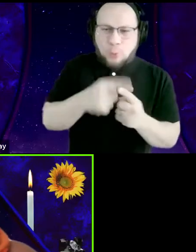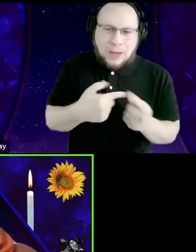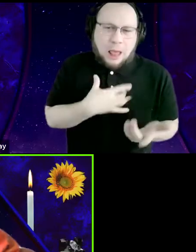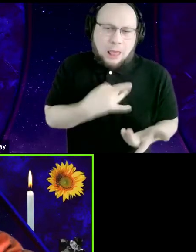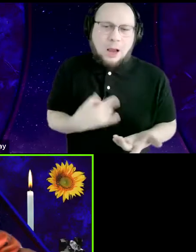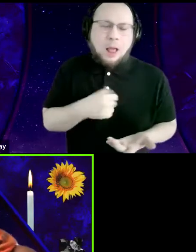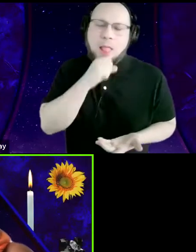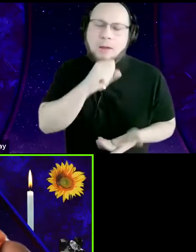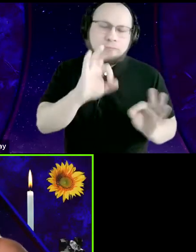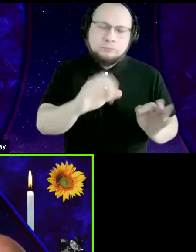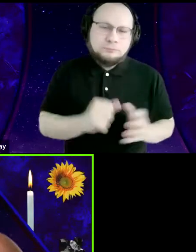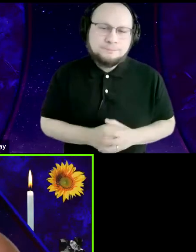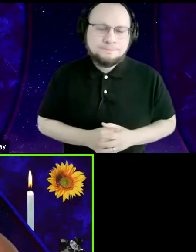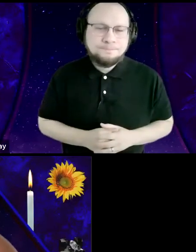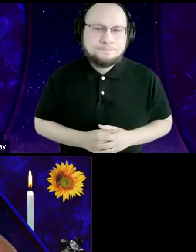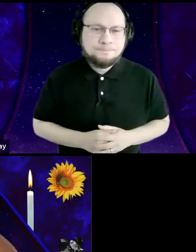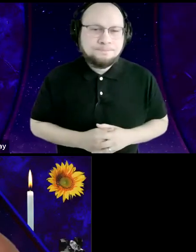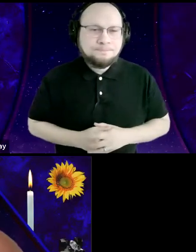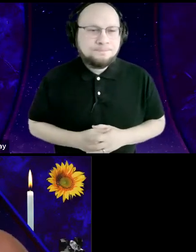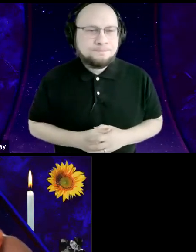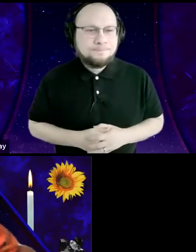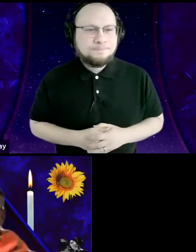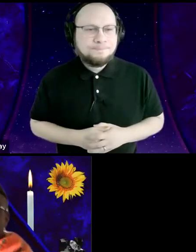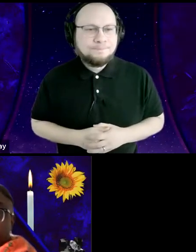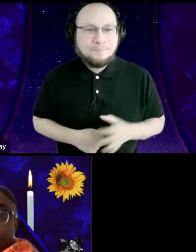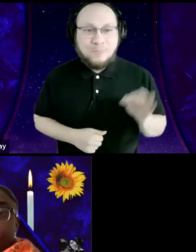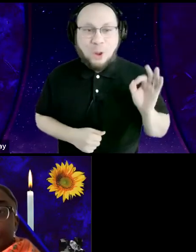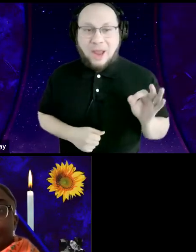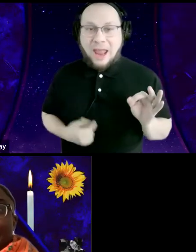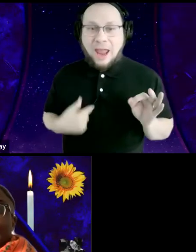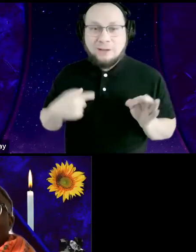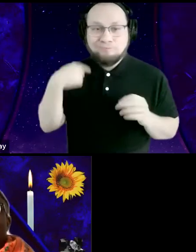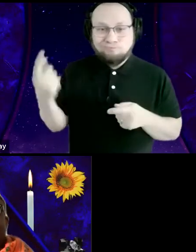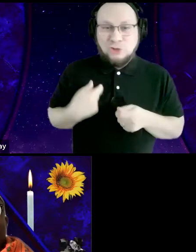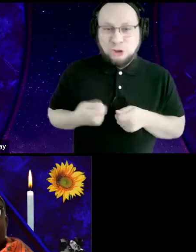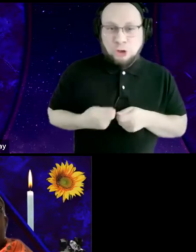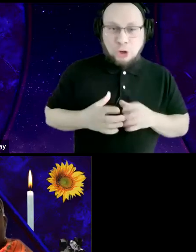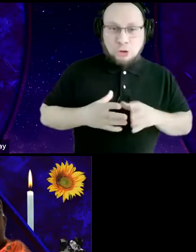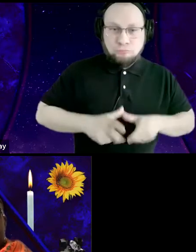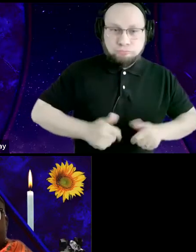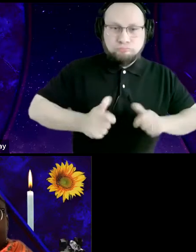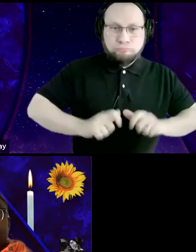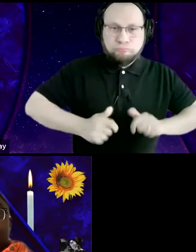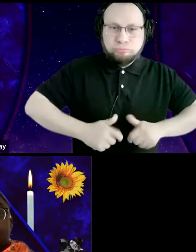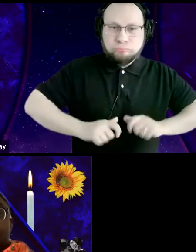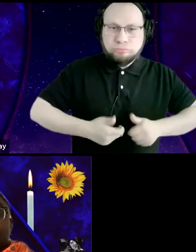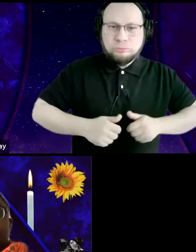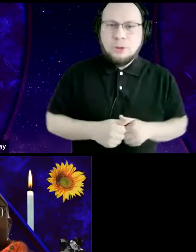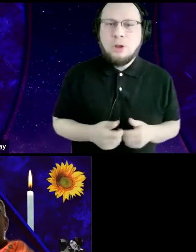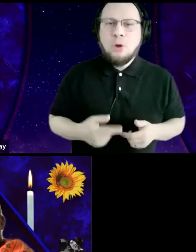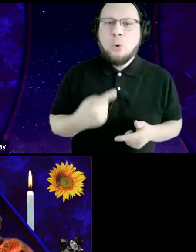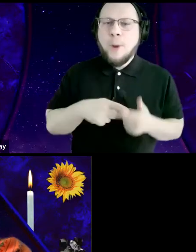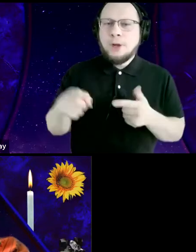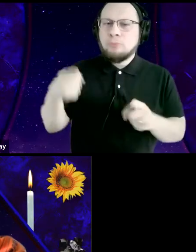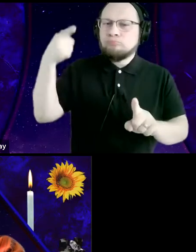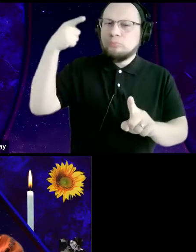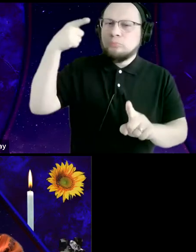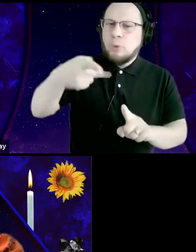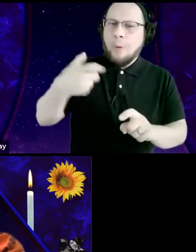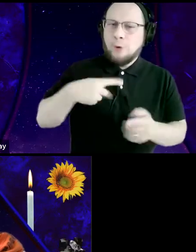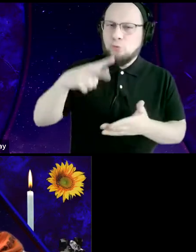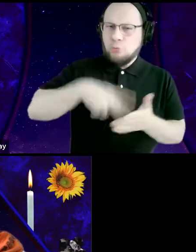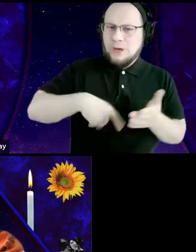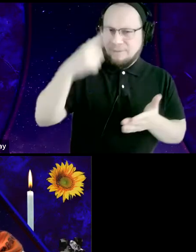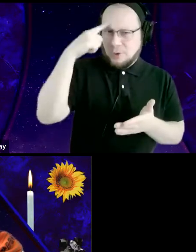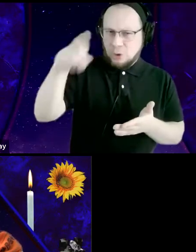awesome. Okay, cool. All right. I've been shuffling these cards. What would you like a reading on, Jéhan? Anything particular,